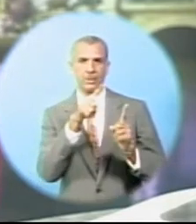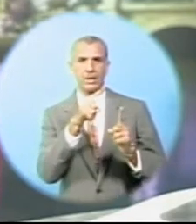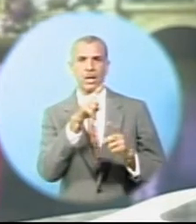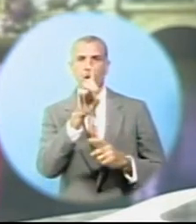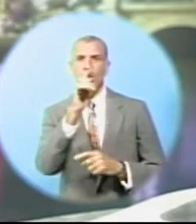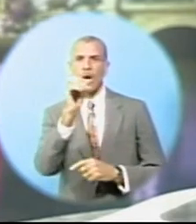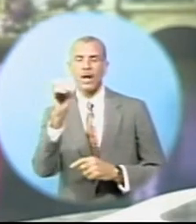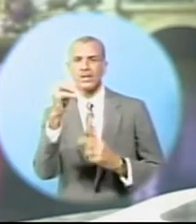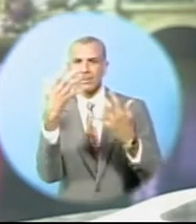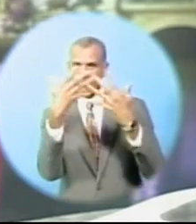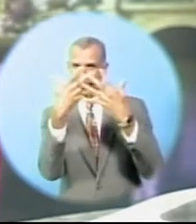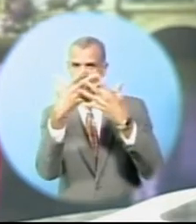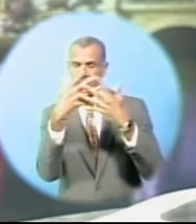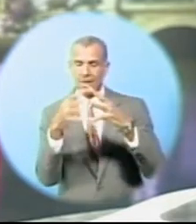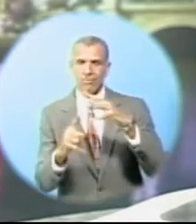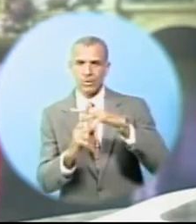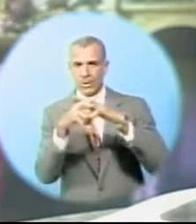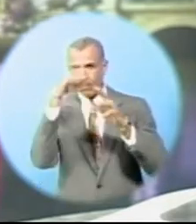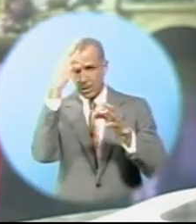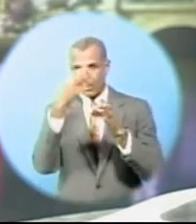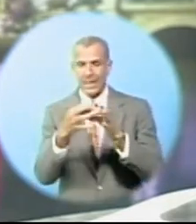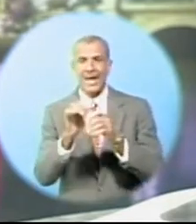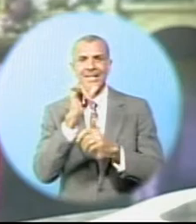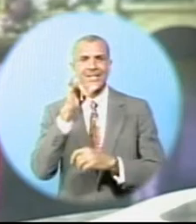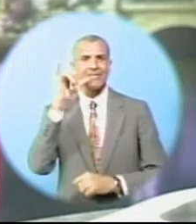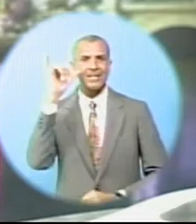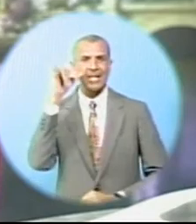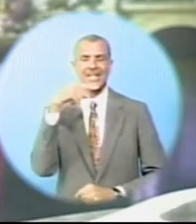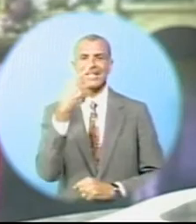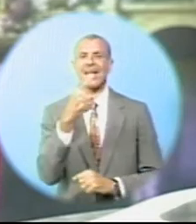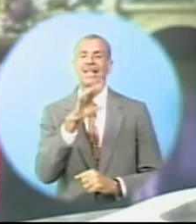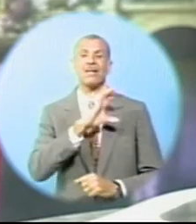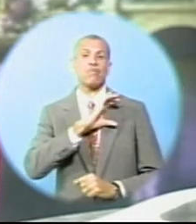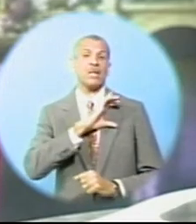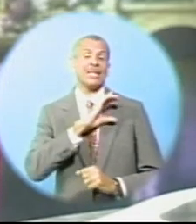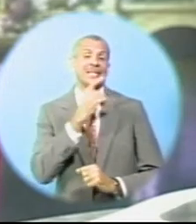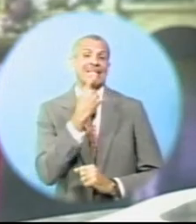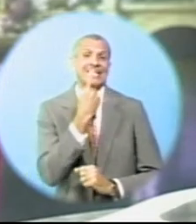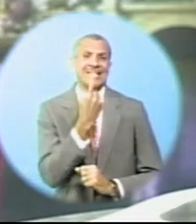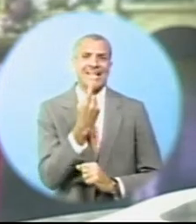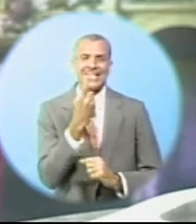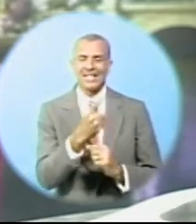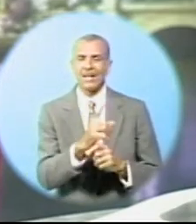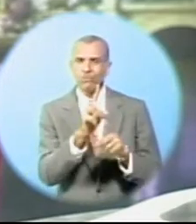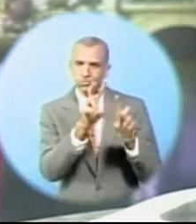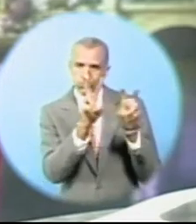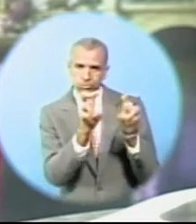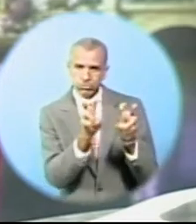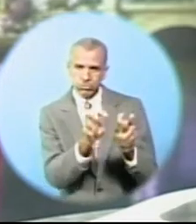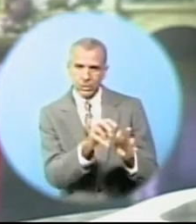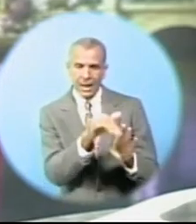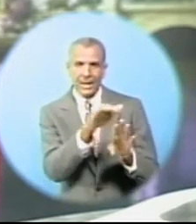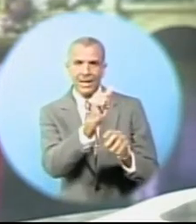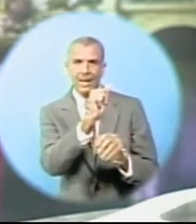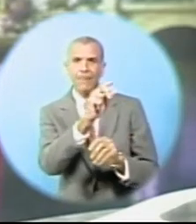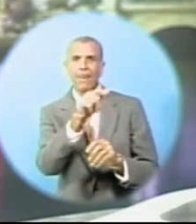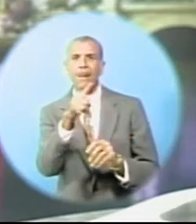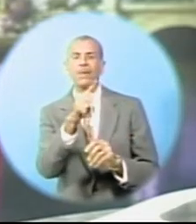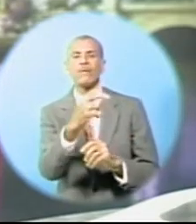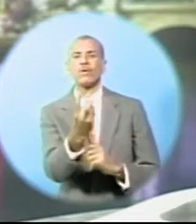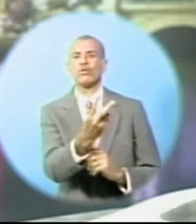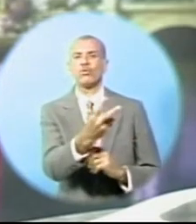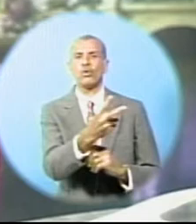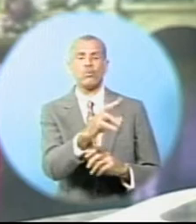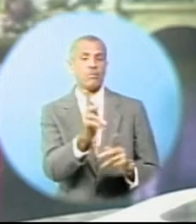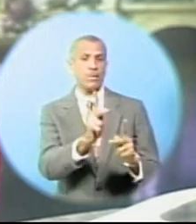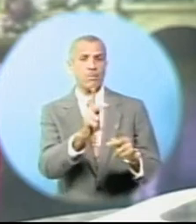Dodds Prison when they appeared in court yesterday. The police say they executed a search warrant at the apartment of the two accused